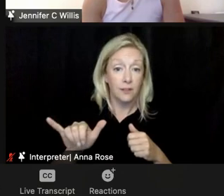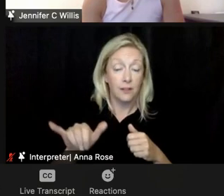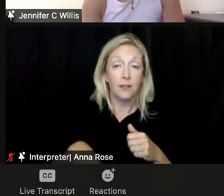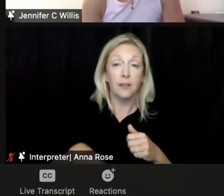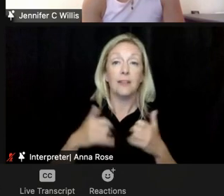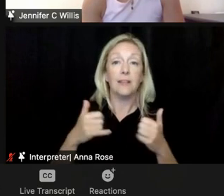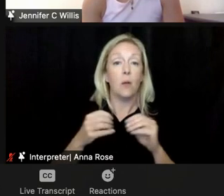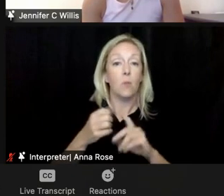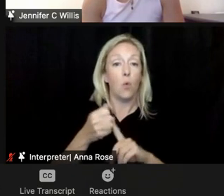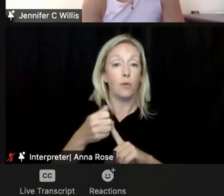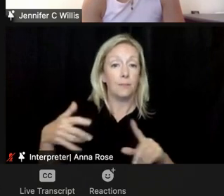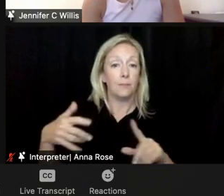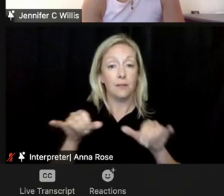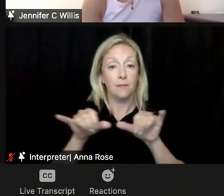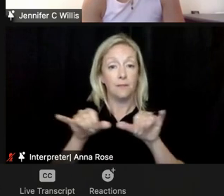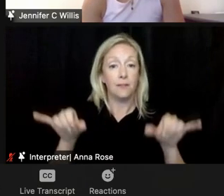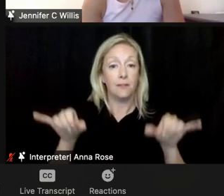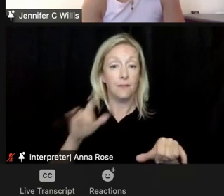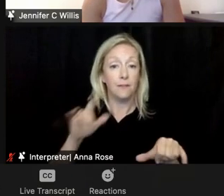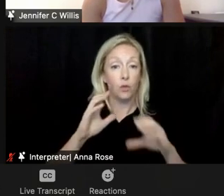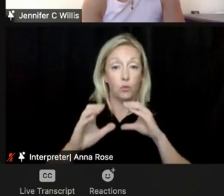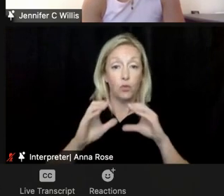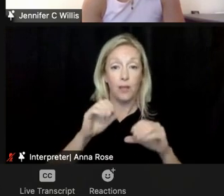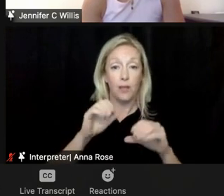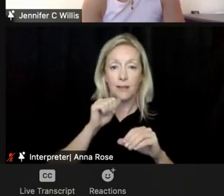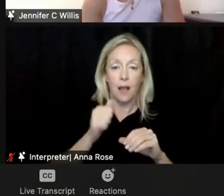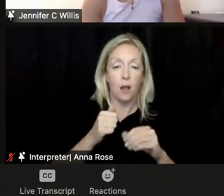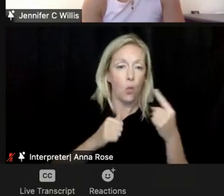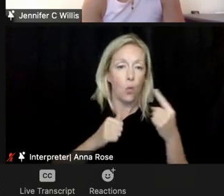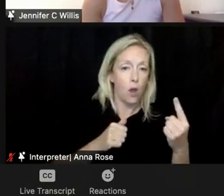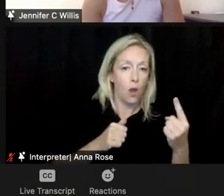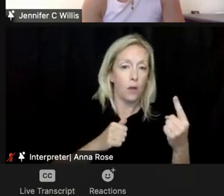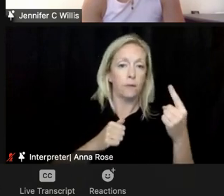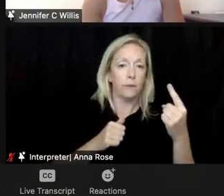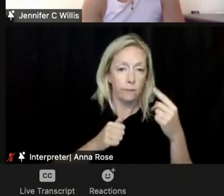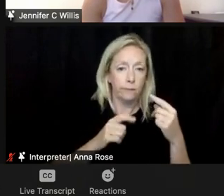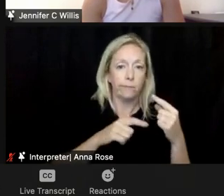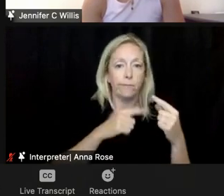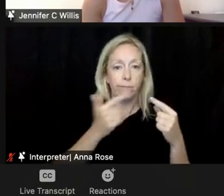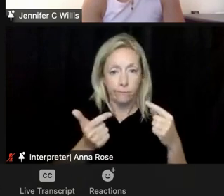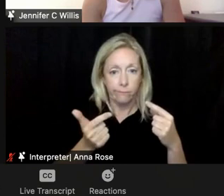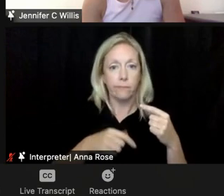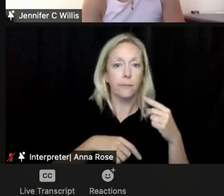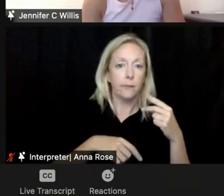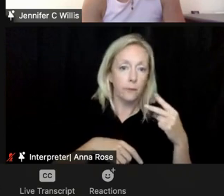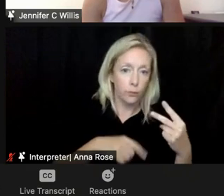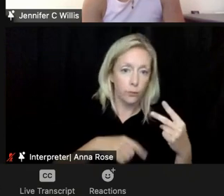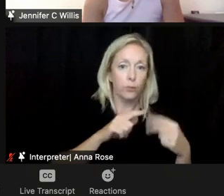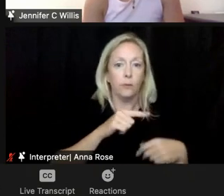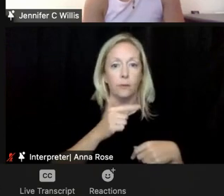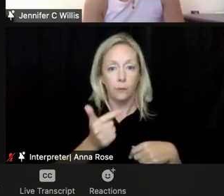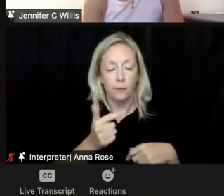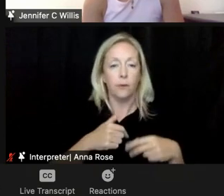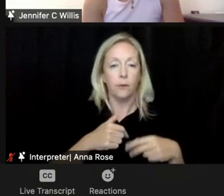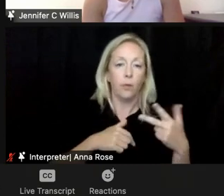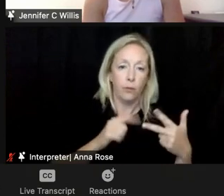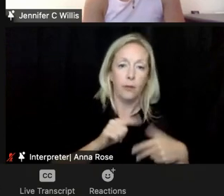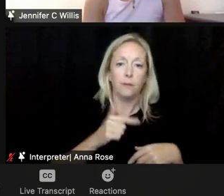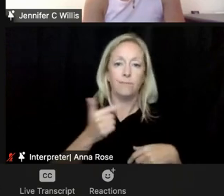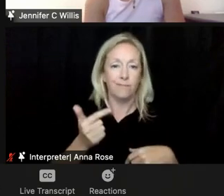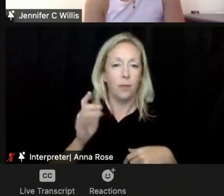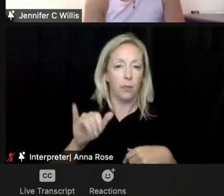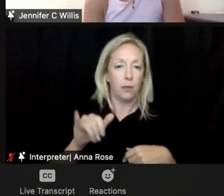expansive communication system and not just one object at a time or one activity at a time. So I think